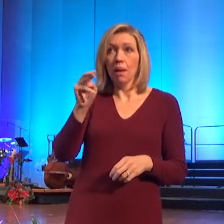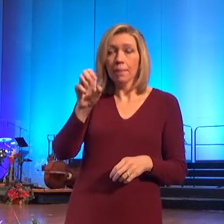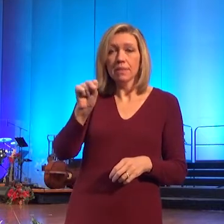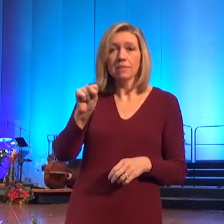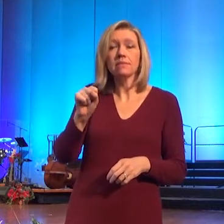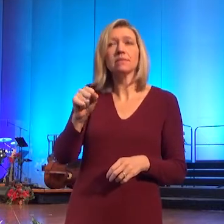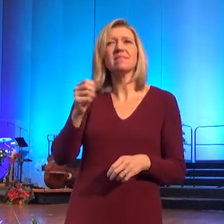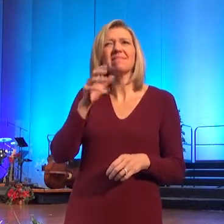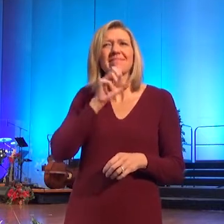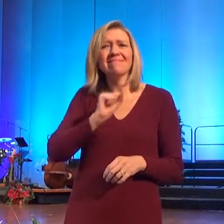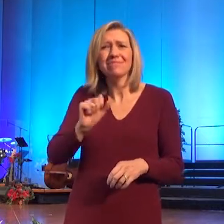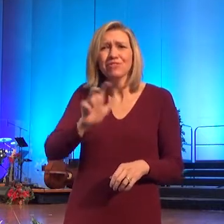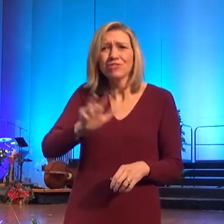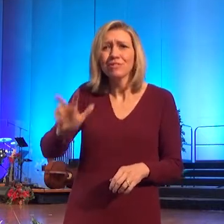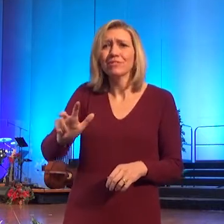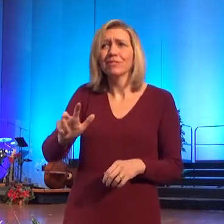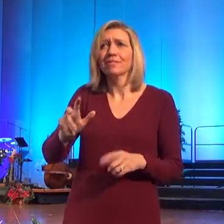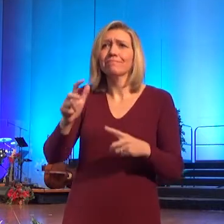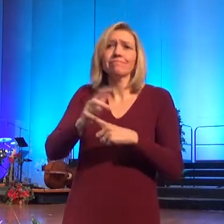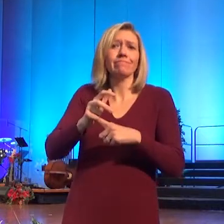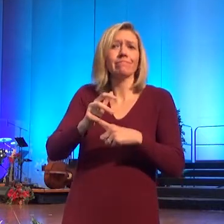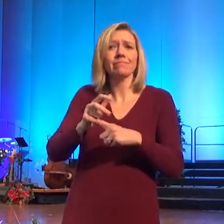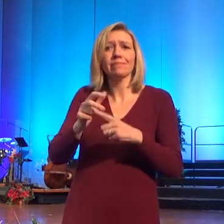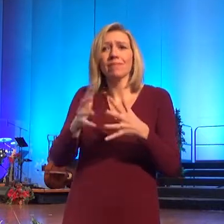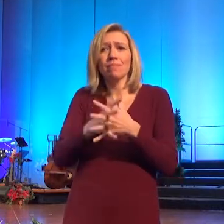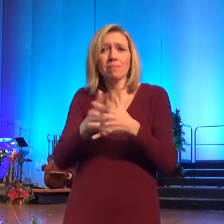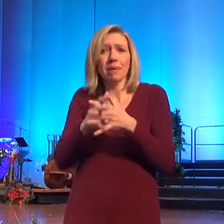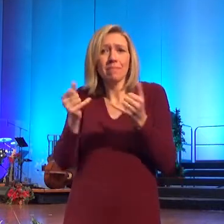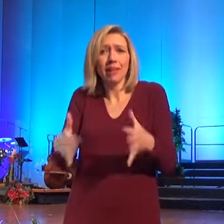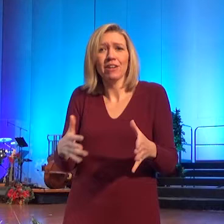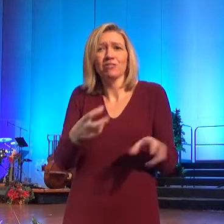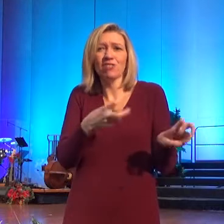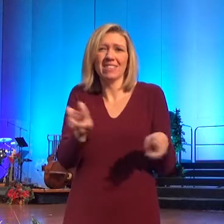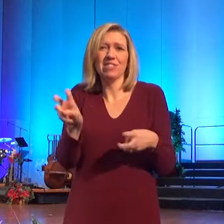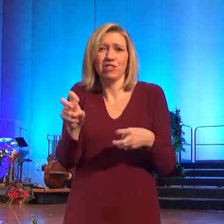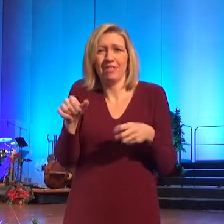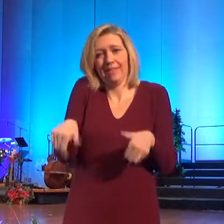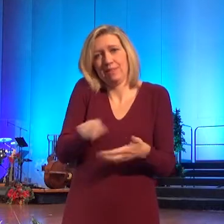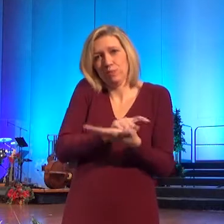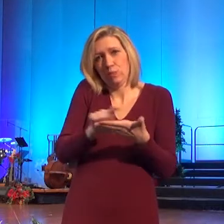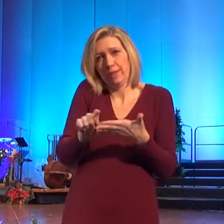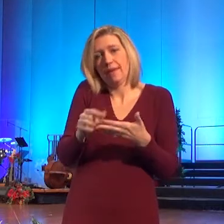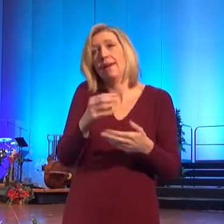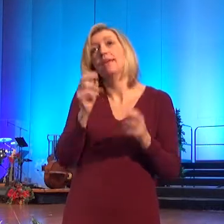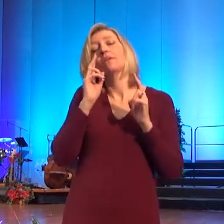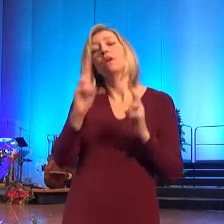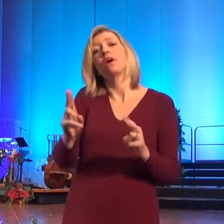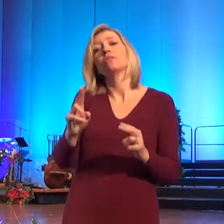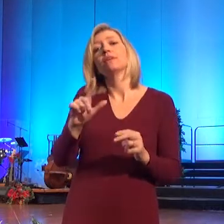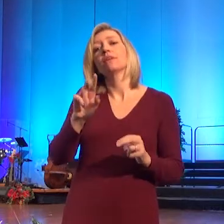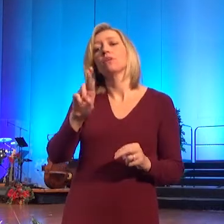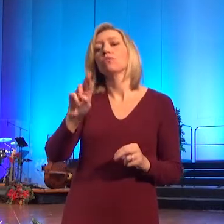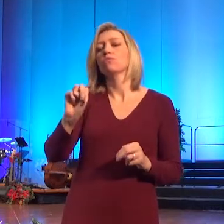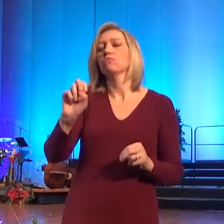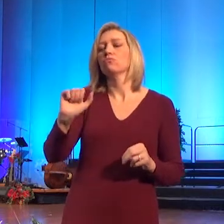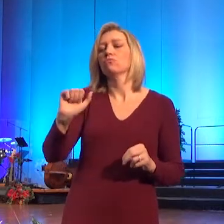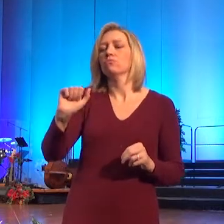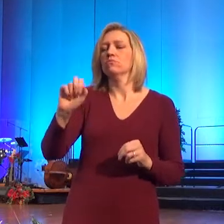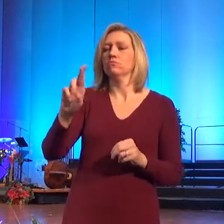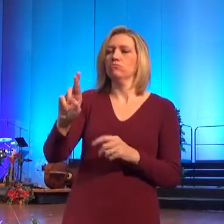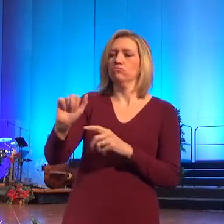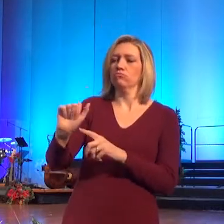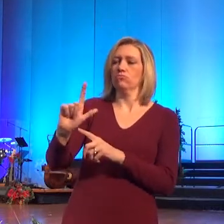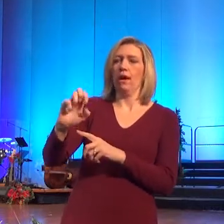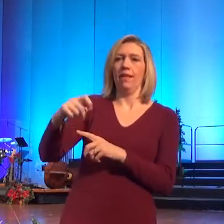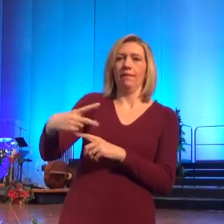his transition unexpectedly this week. And just here at Mile High Church, we're honoring the life of Ralph Marsh later today. So grateful for